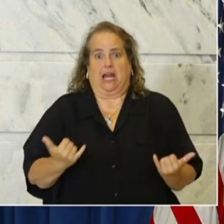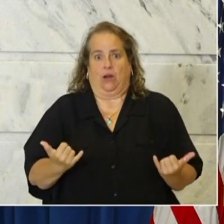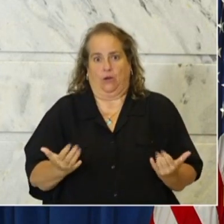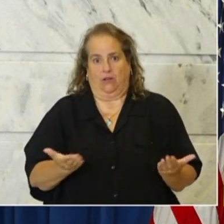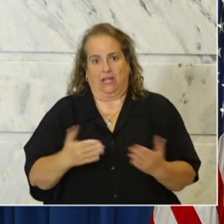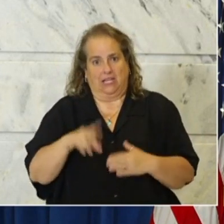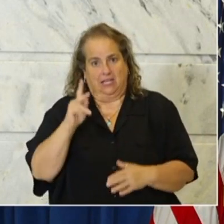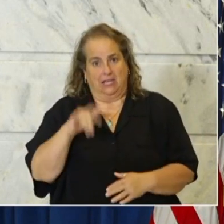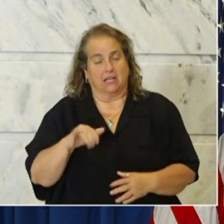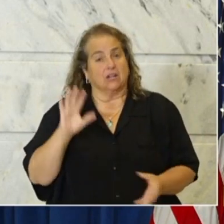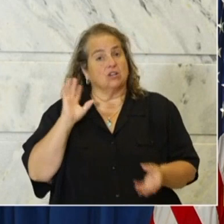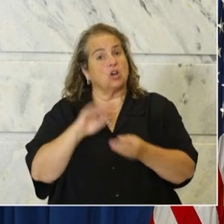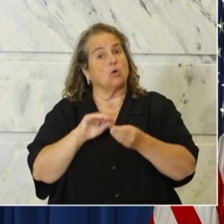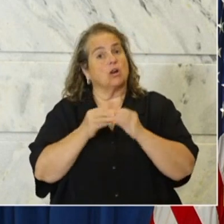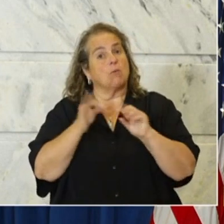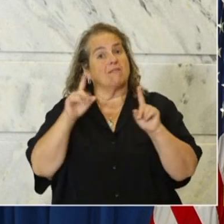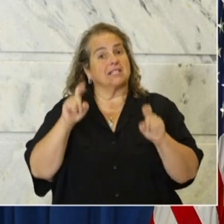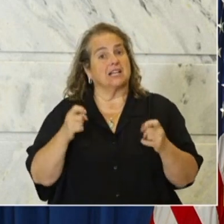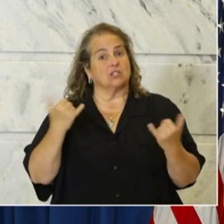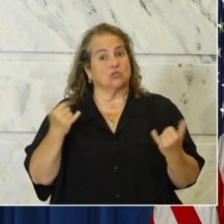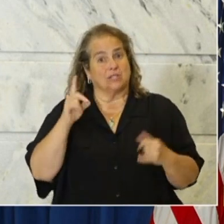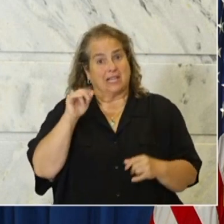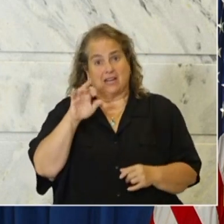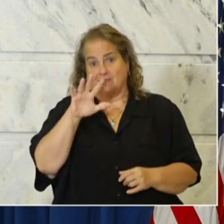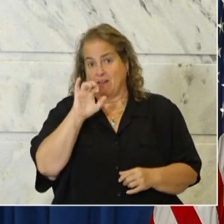Total number of tests to date,